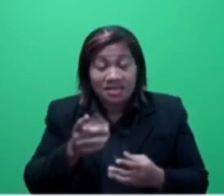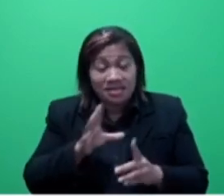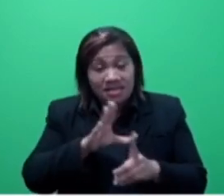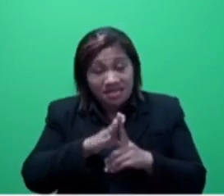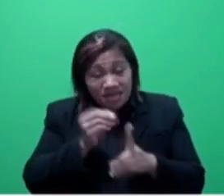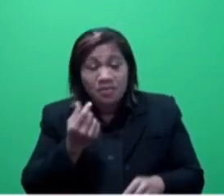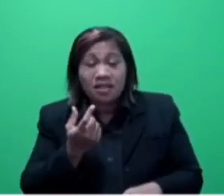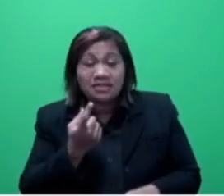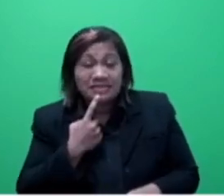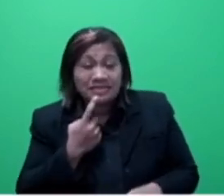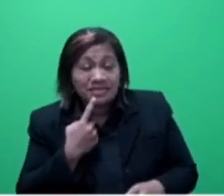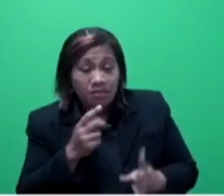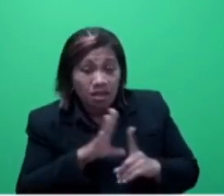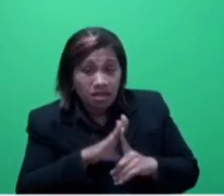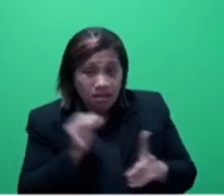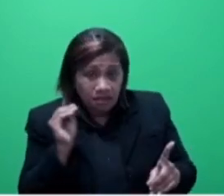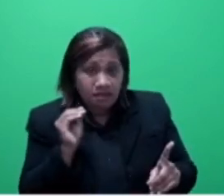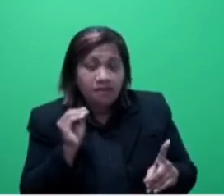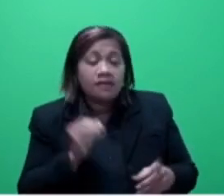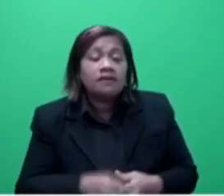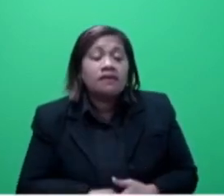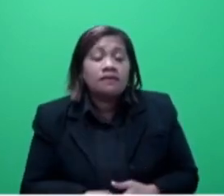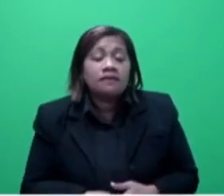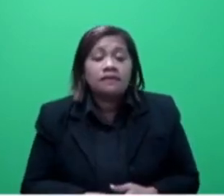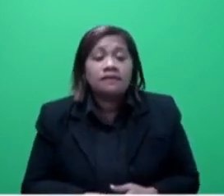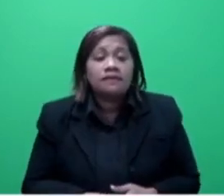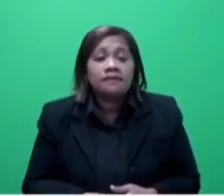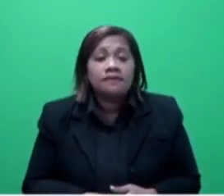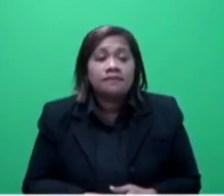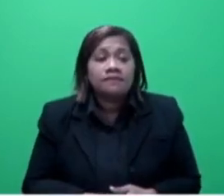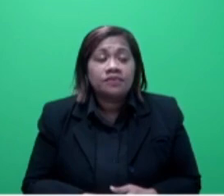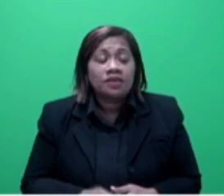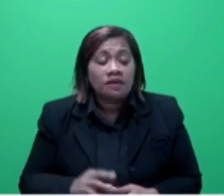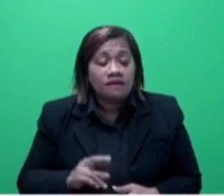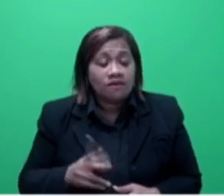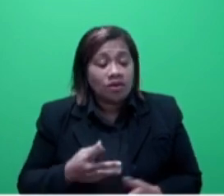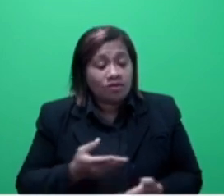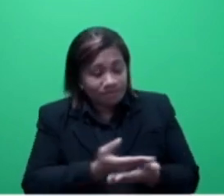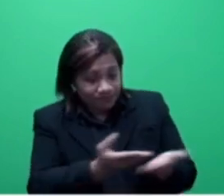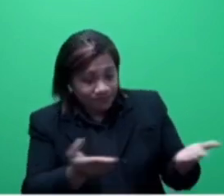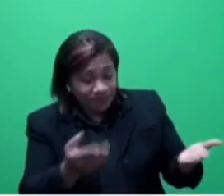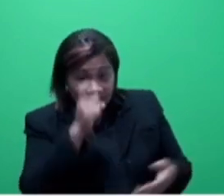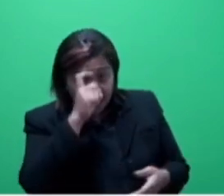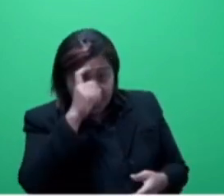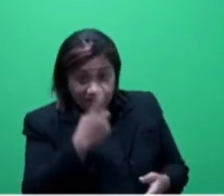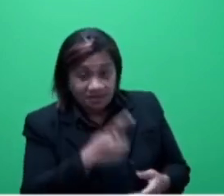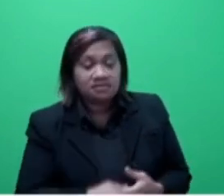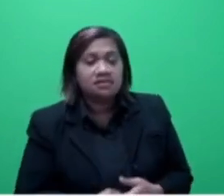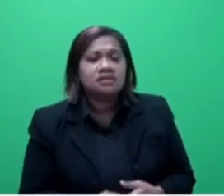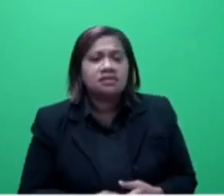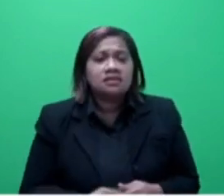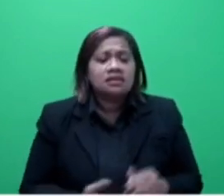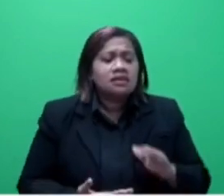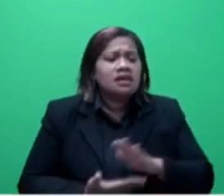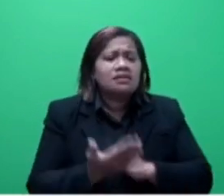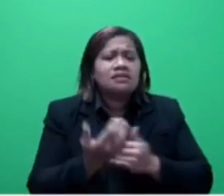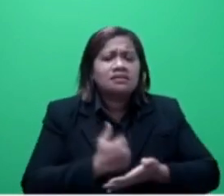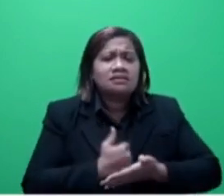simple example, Mr. Speaker, sir, so that the opposition colleagues can understand, under the Rice Assistance Program, for